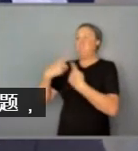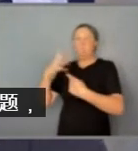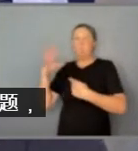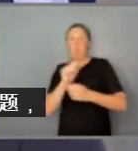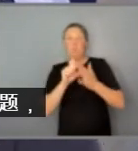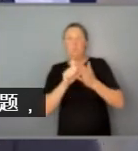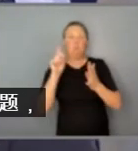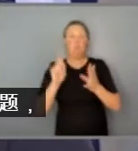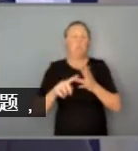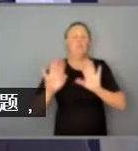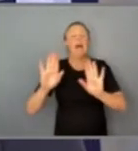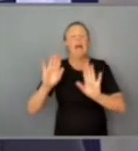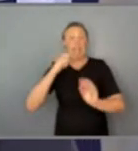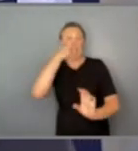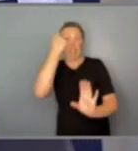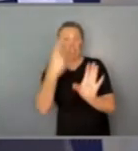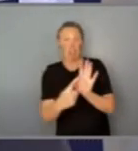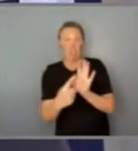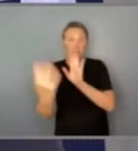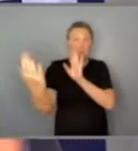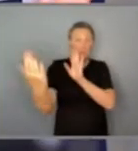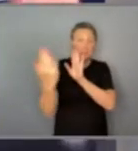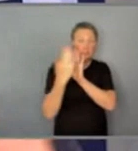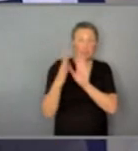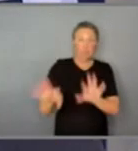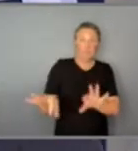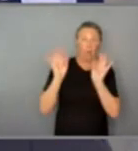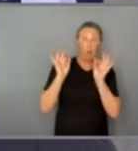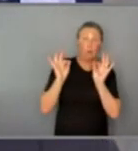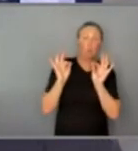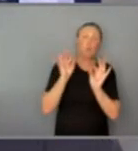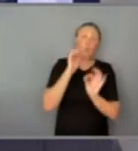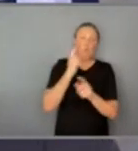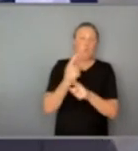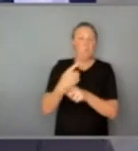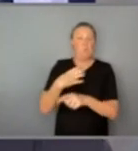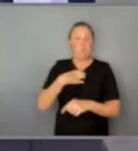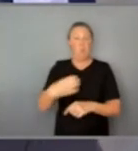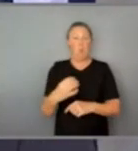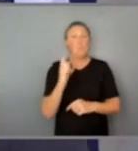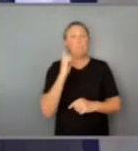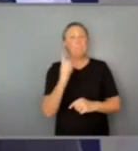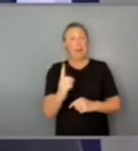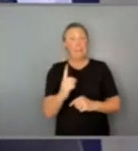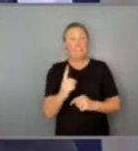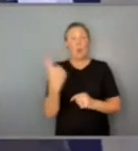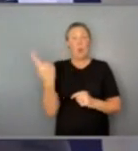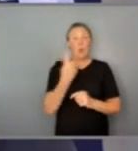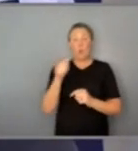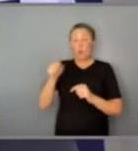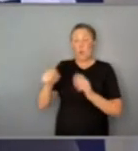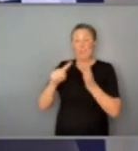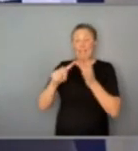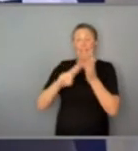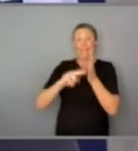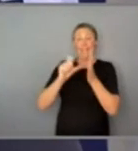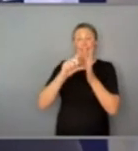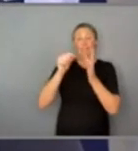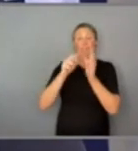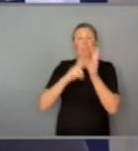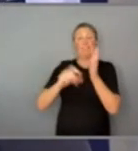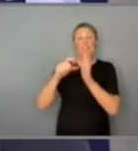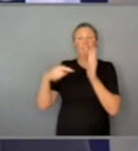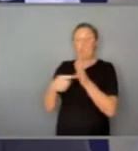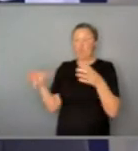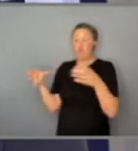year as we get closer to the election. But they are the voices of Labor, and that's how they should be seen. But for now, I want to thank all the Premiers